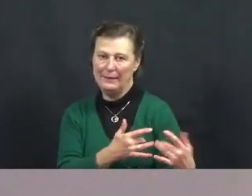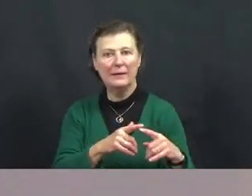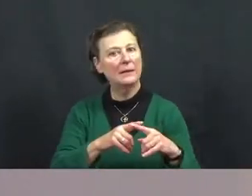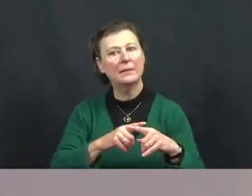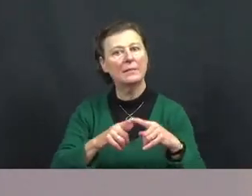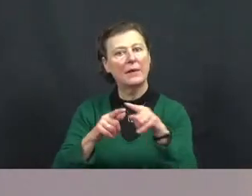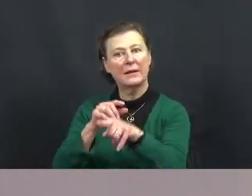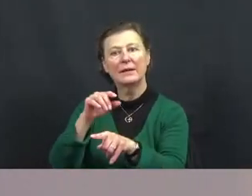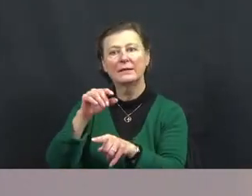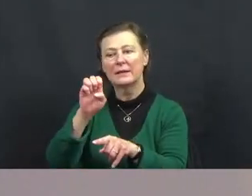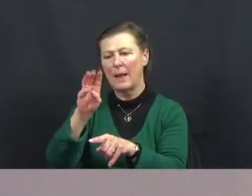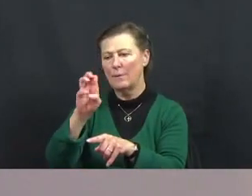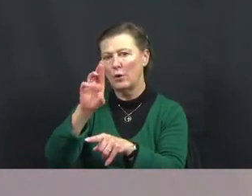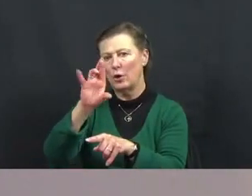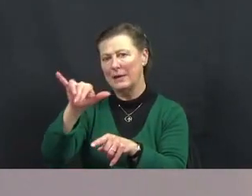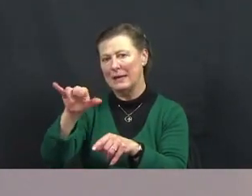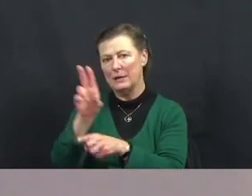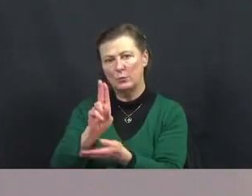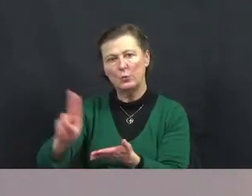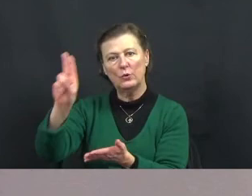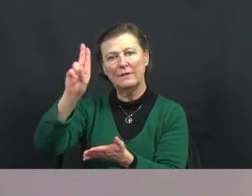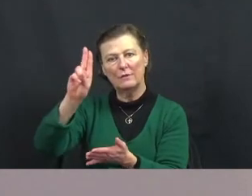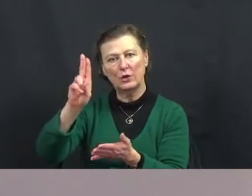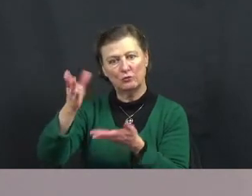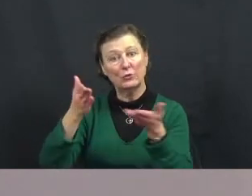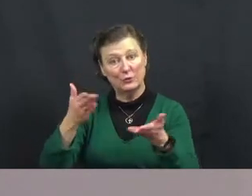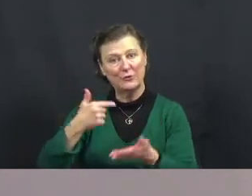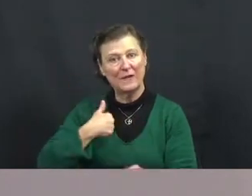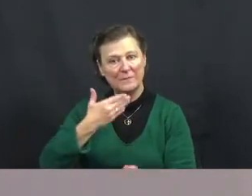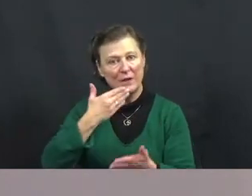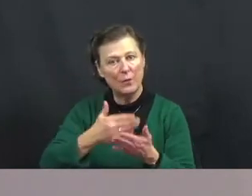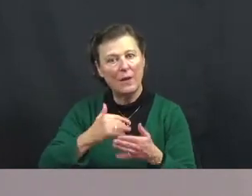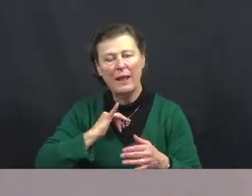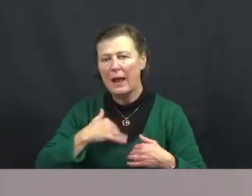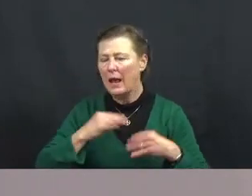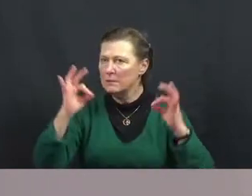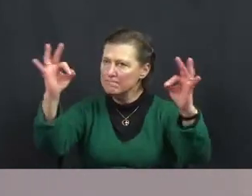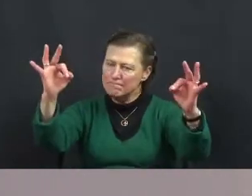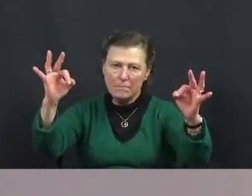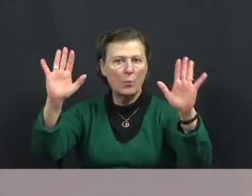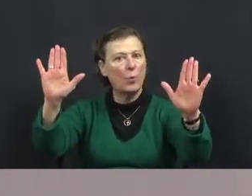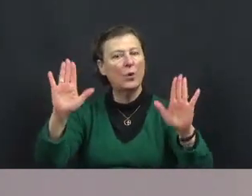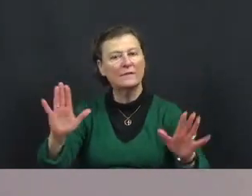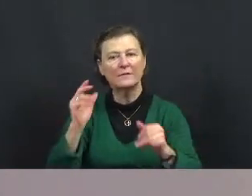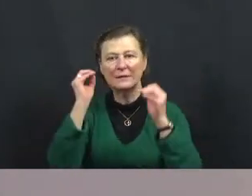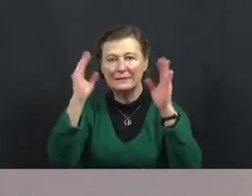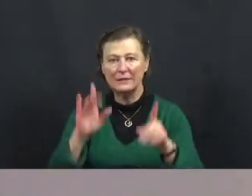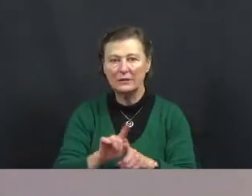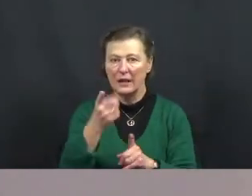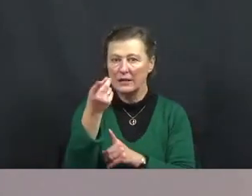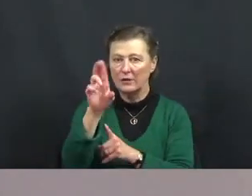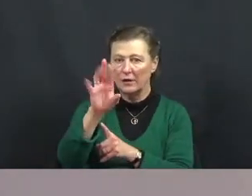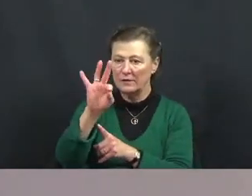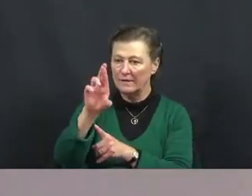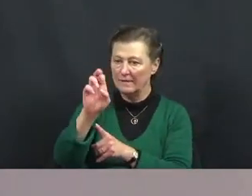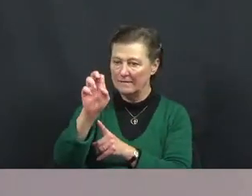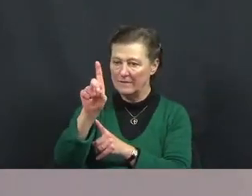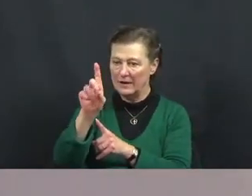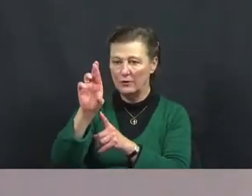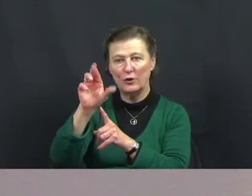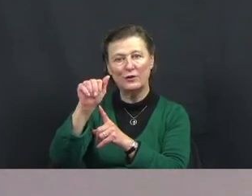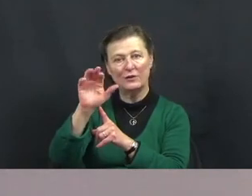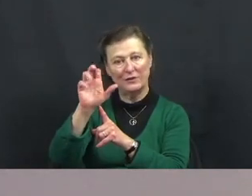University served me well, and I had some world-class teachers like Dr. Fred Craddock,